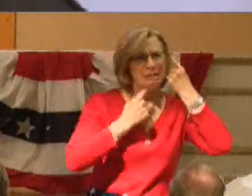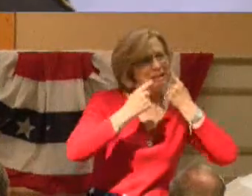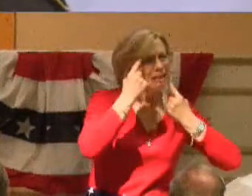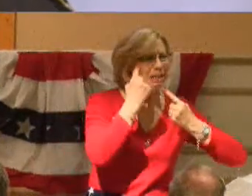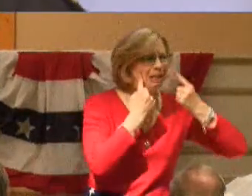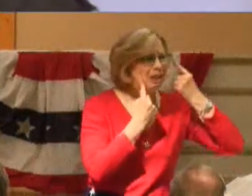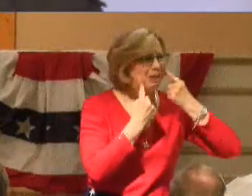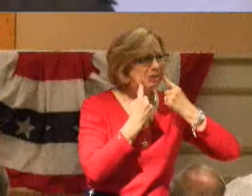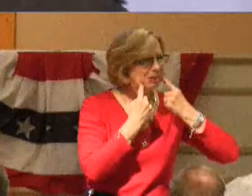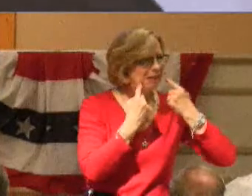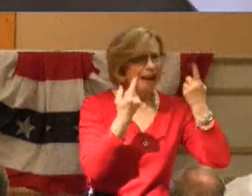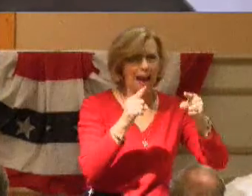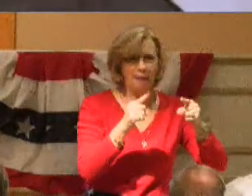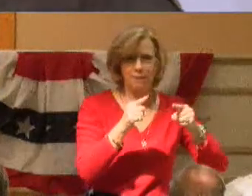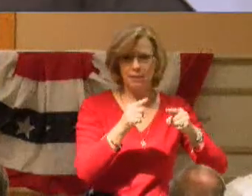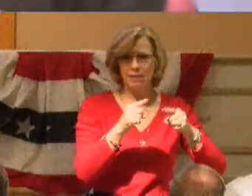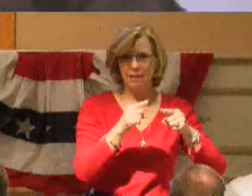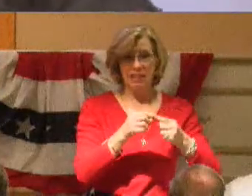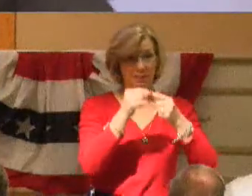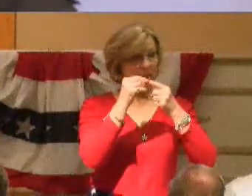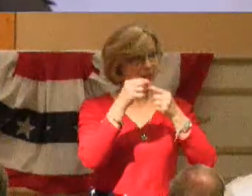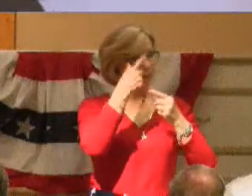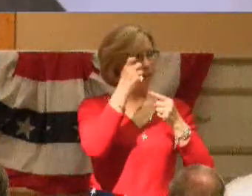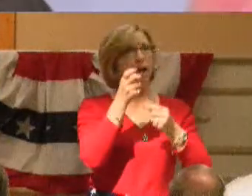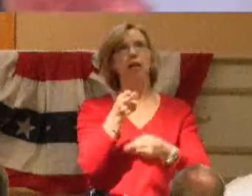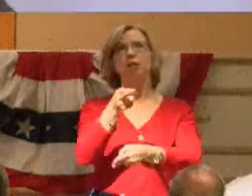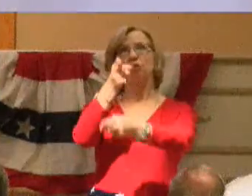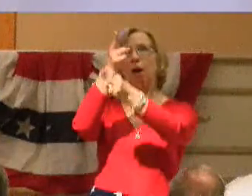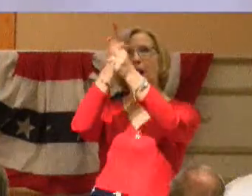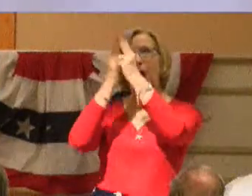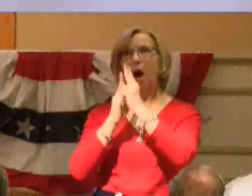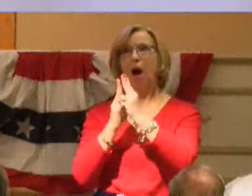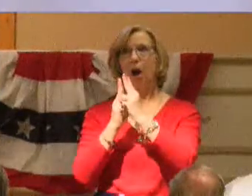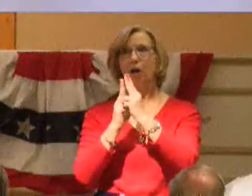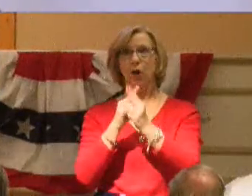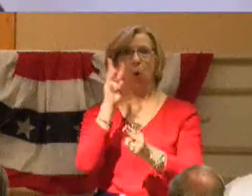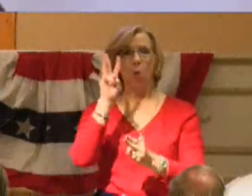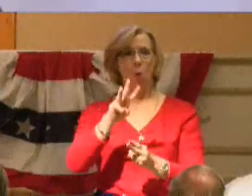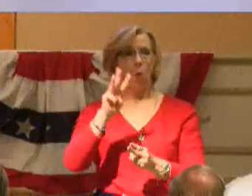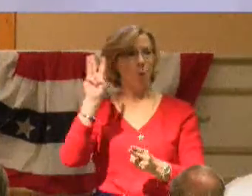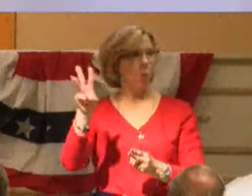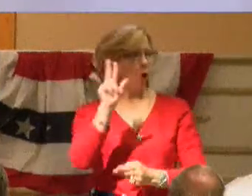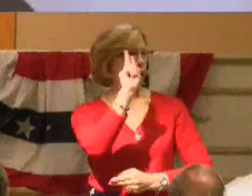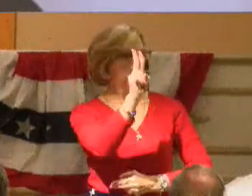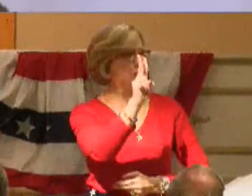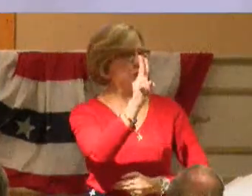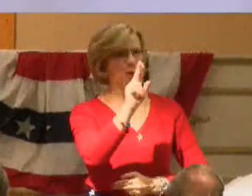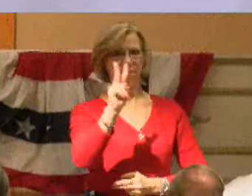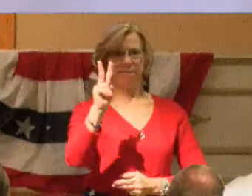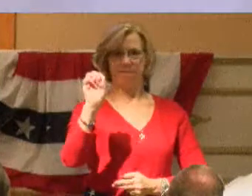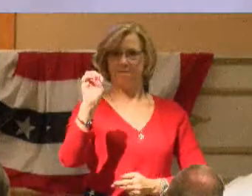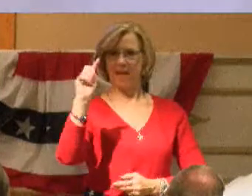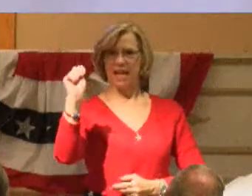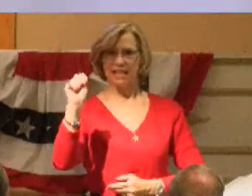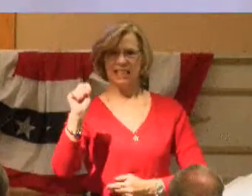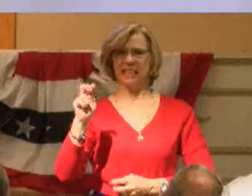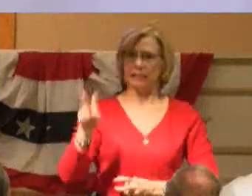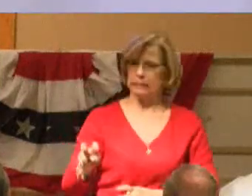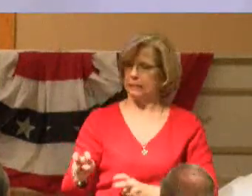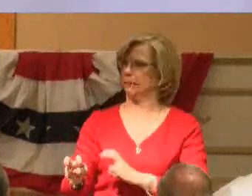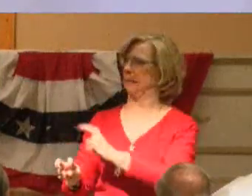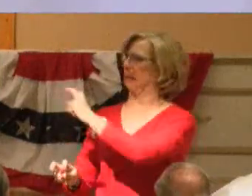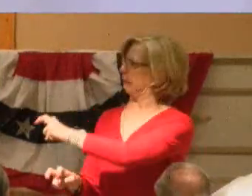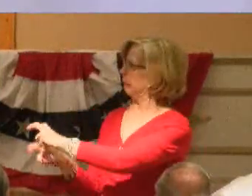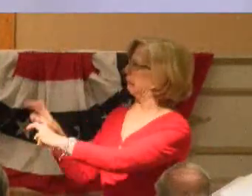eyes, especially when we were able to honor a World War II veteran. I saw him climbing those stairs, and